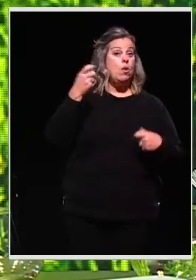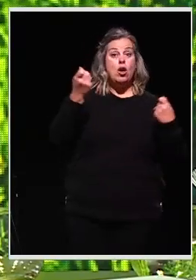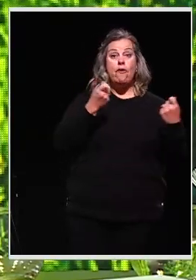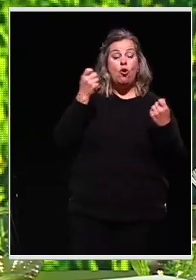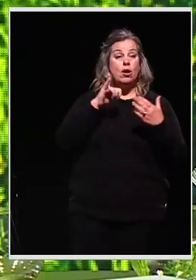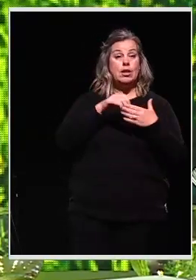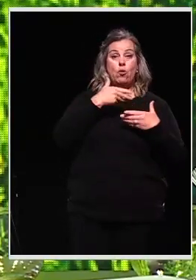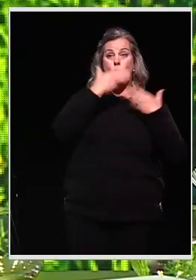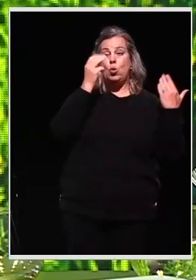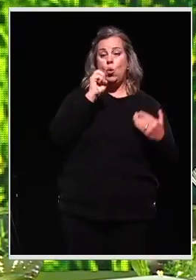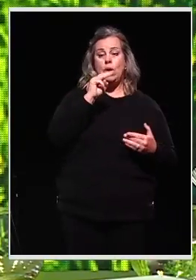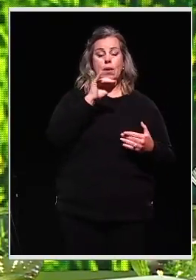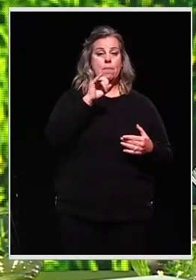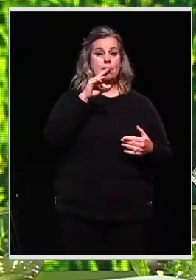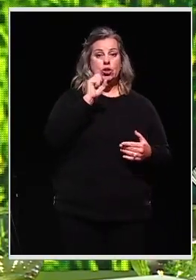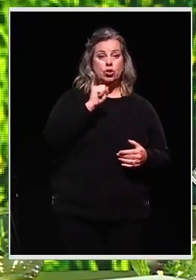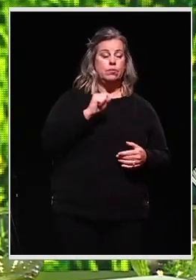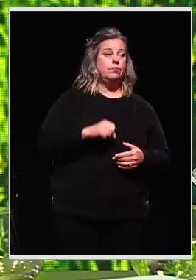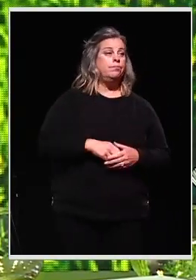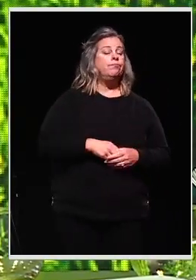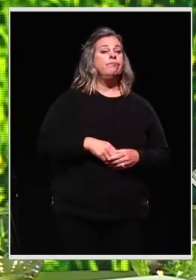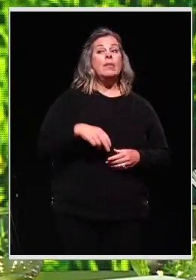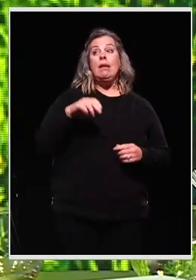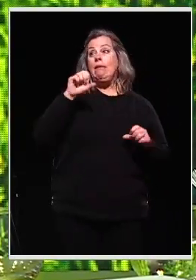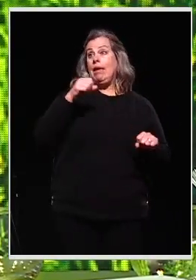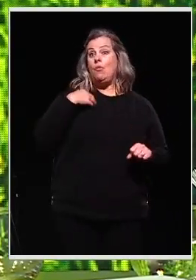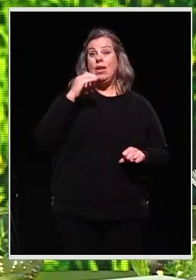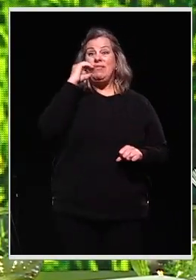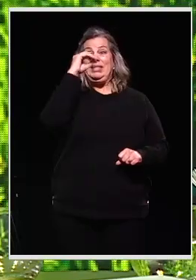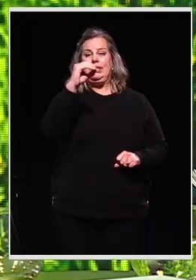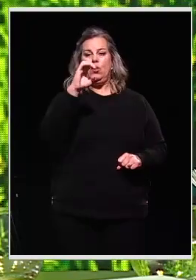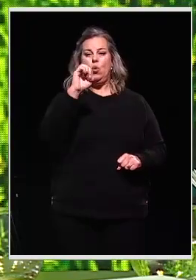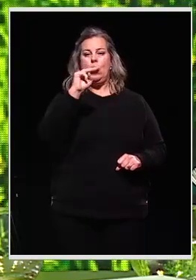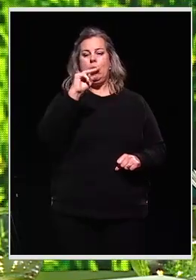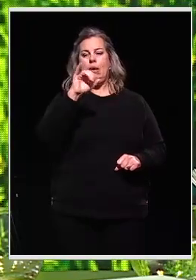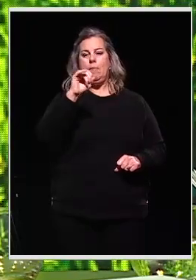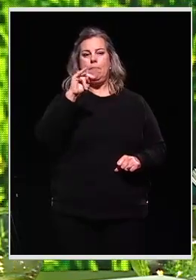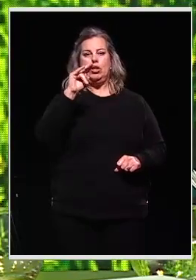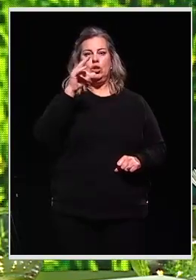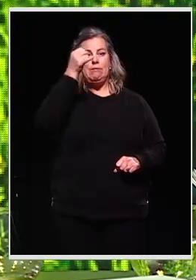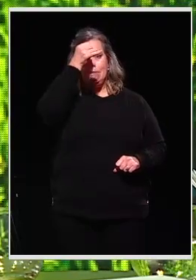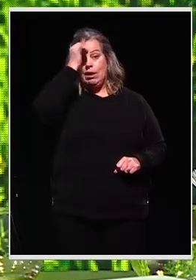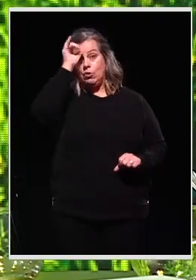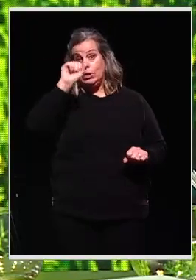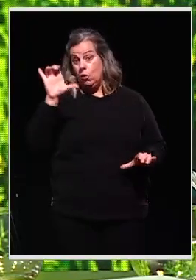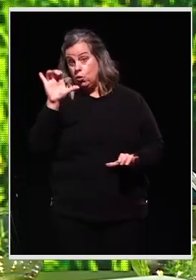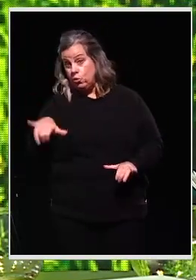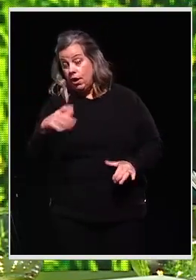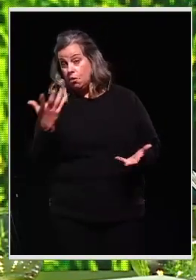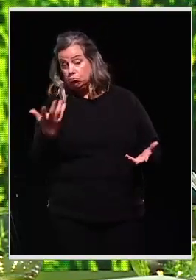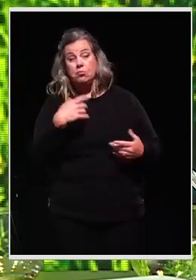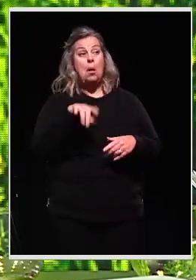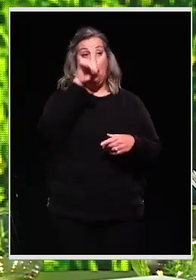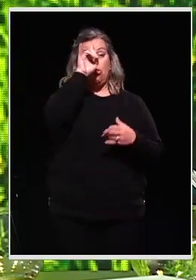called electric vehicles. Can we have zero-emission cows that are bred to be zero-emitting cows? I think that is the future.